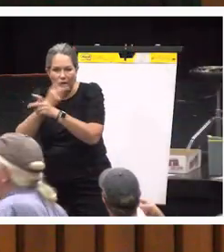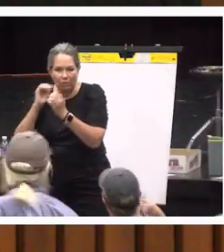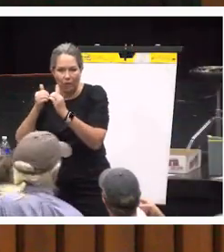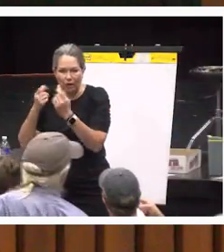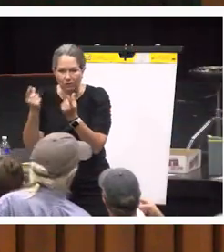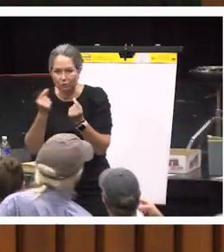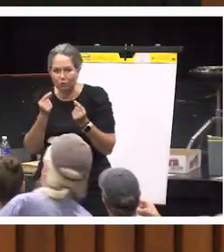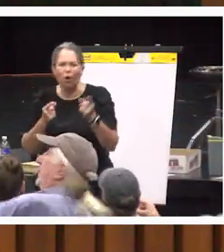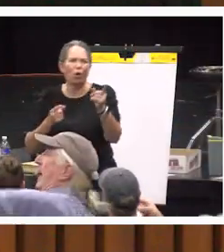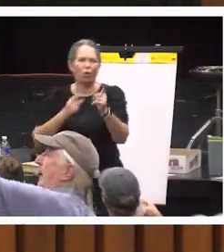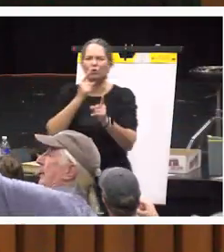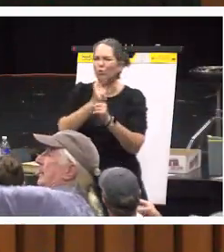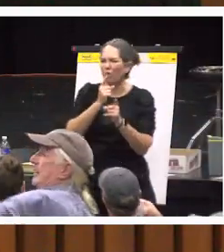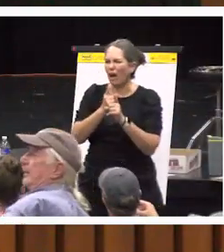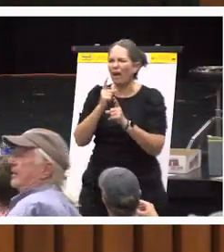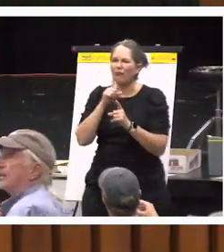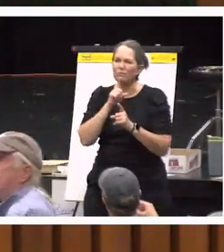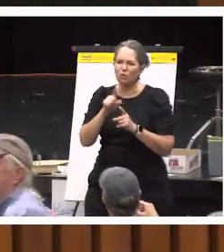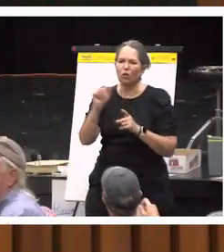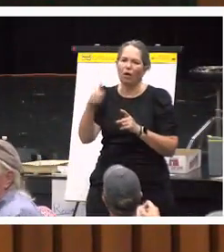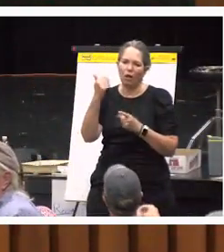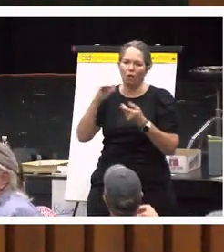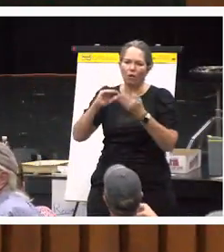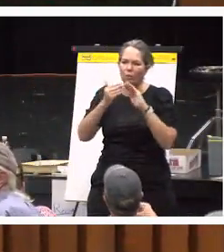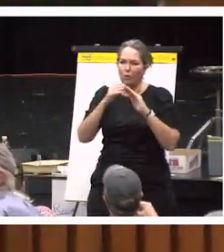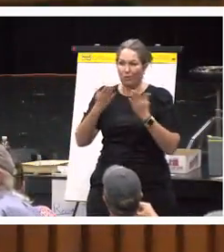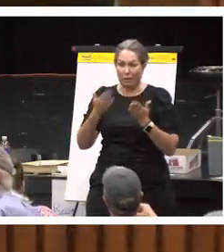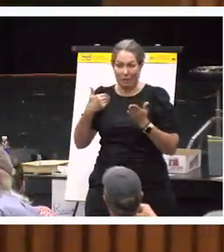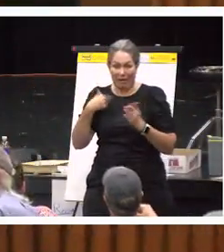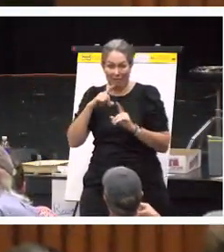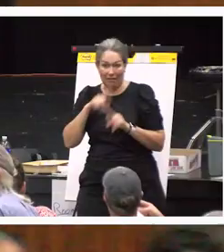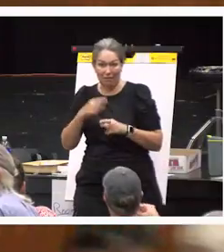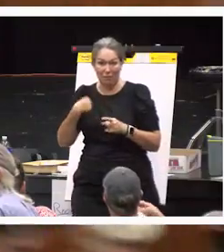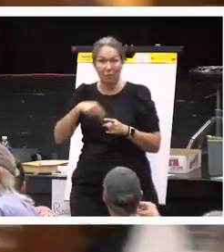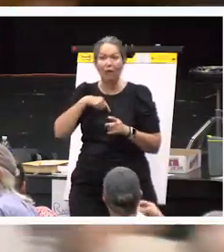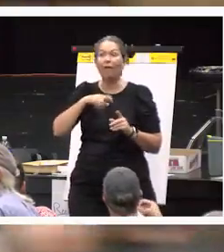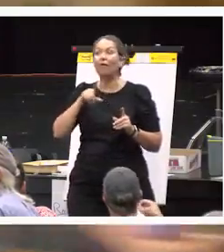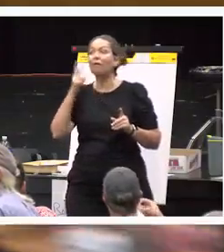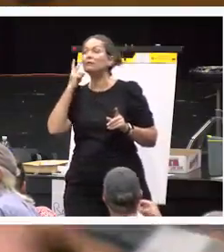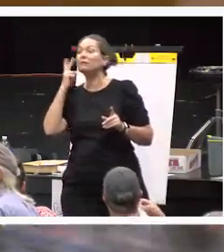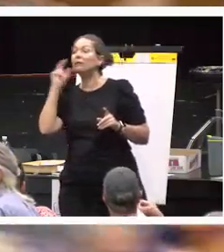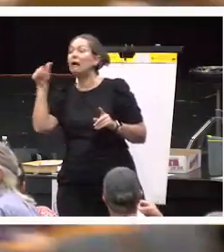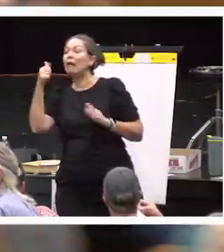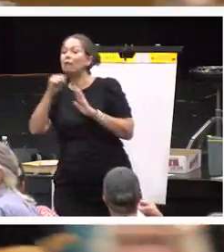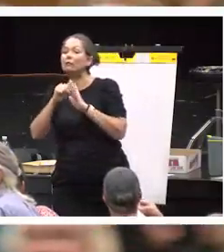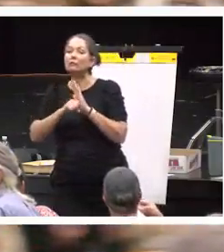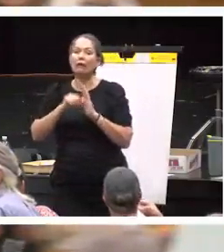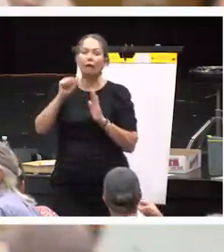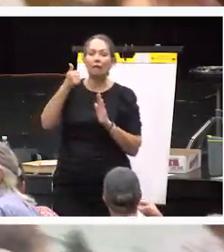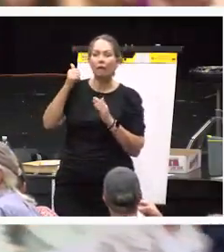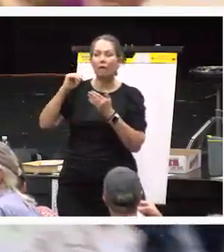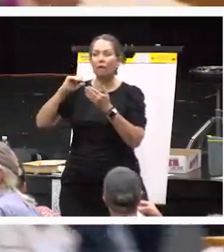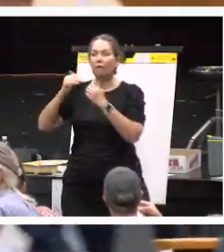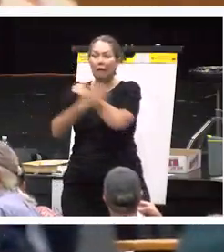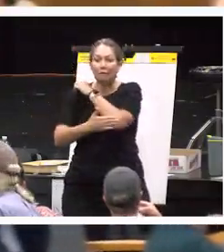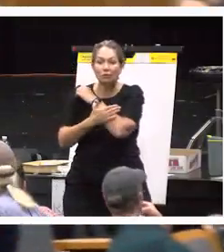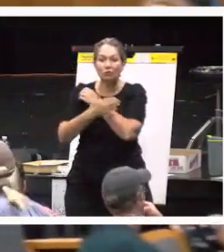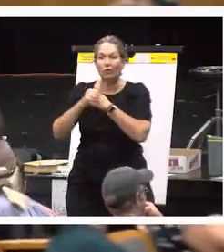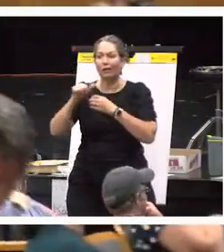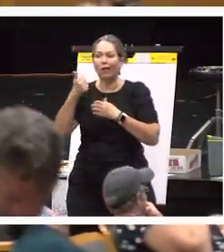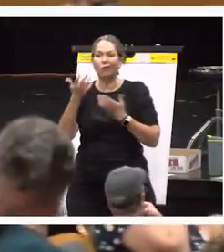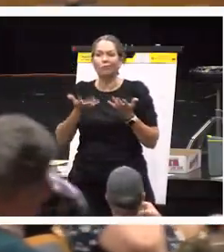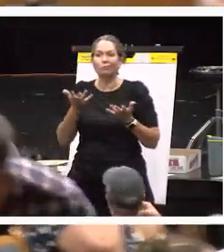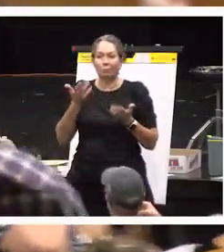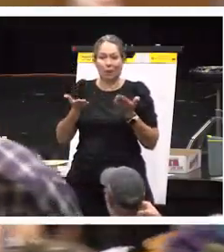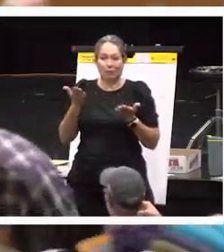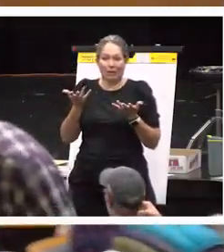lot of other communities around the world. Great, thank you so much. Someone want to make a last comment about one of the priorities that you would advocate for?